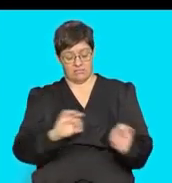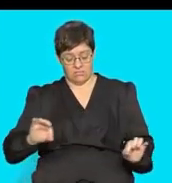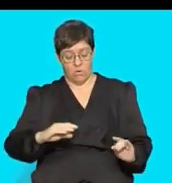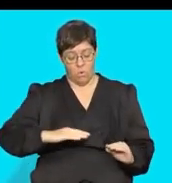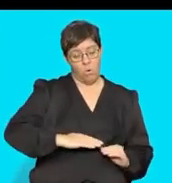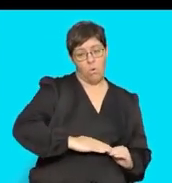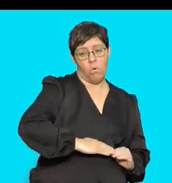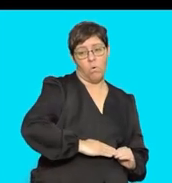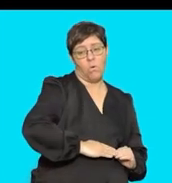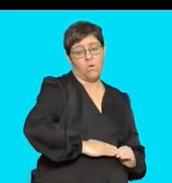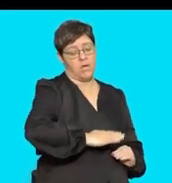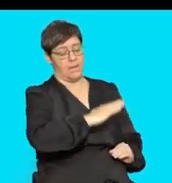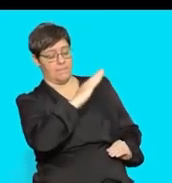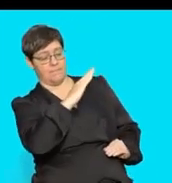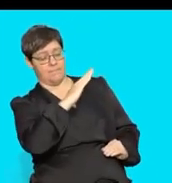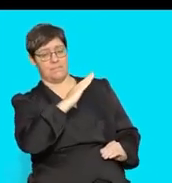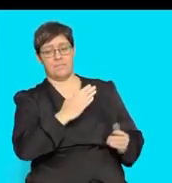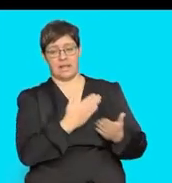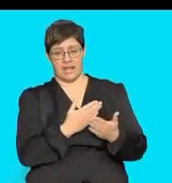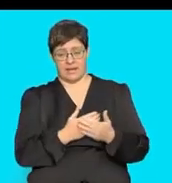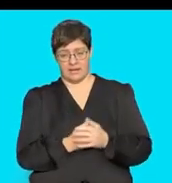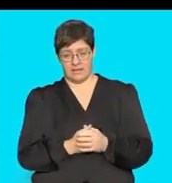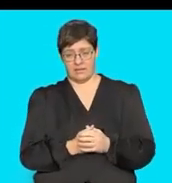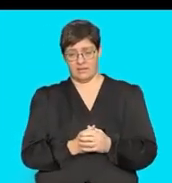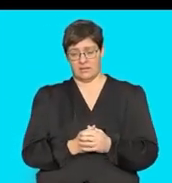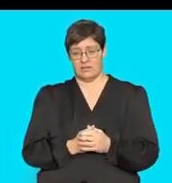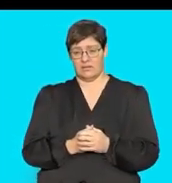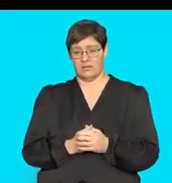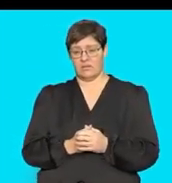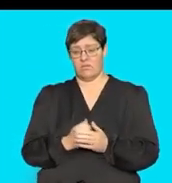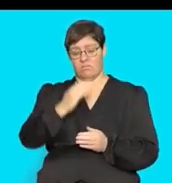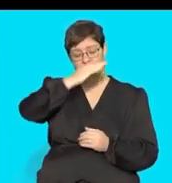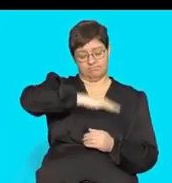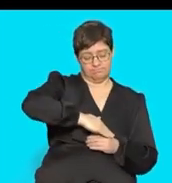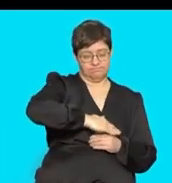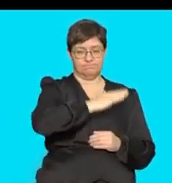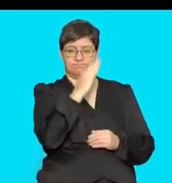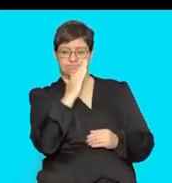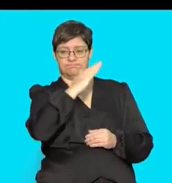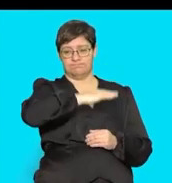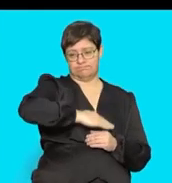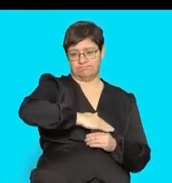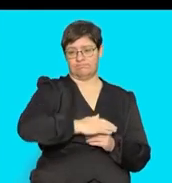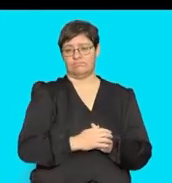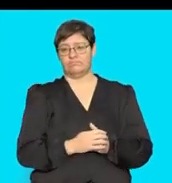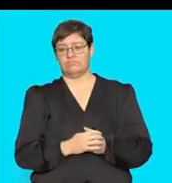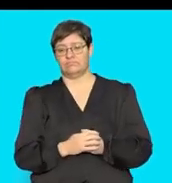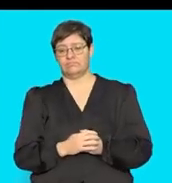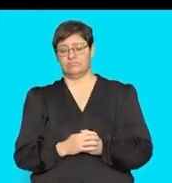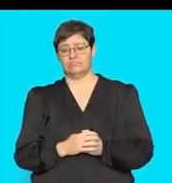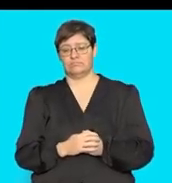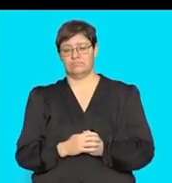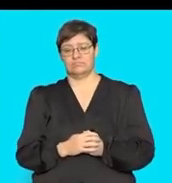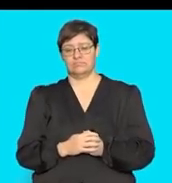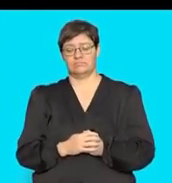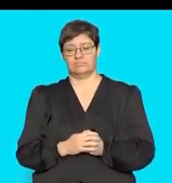here. So we could draw B in that position, or we could draw, we could draw BC in this position, or